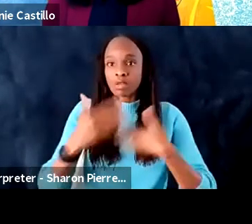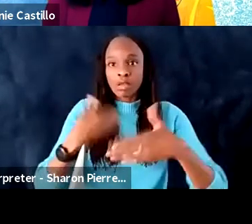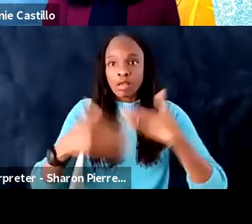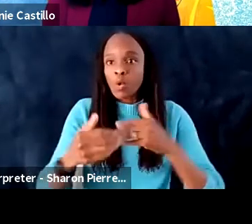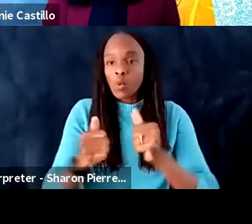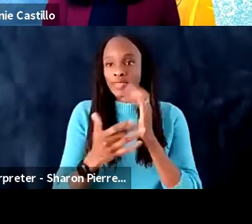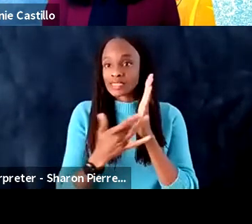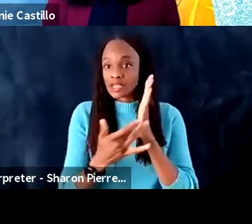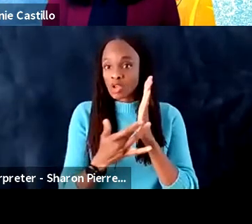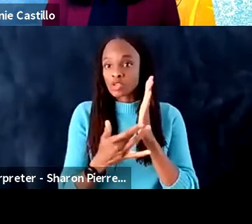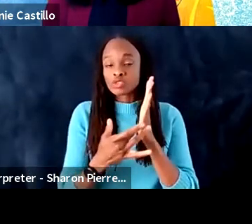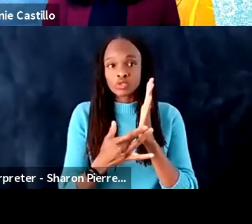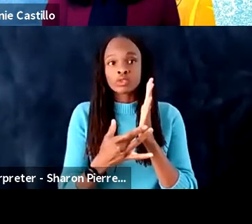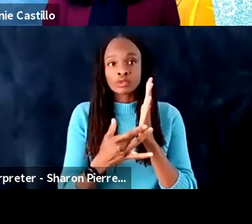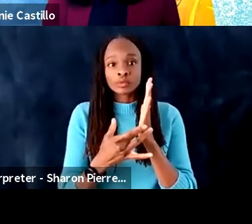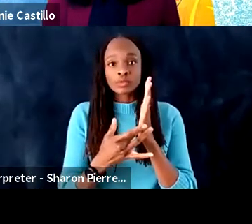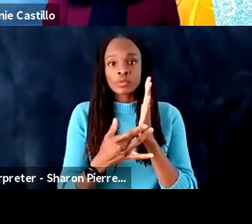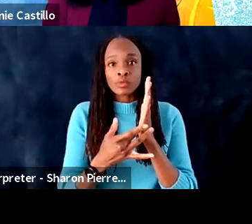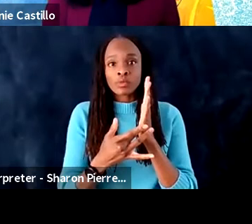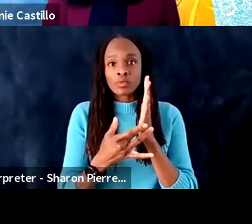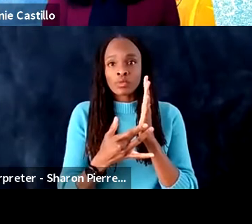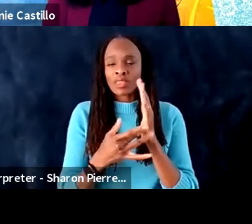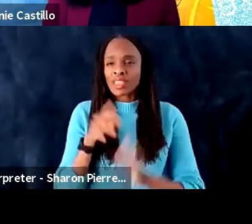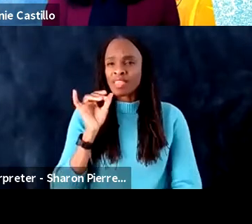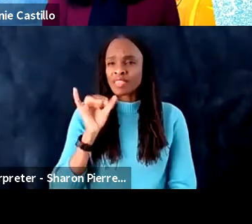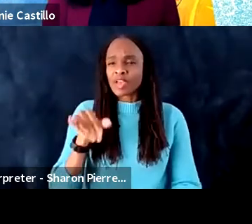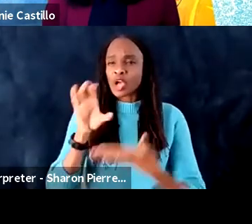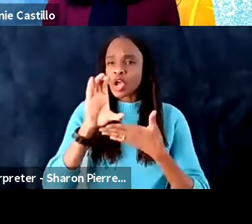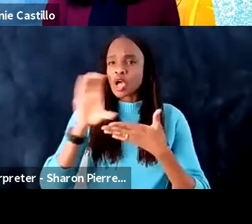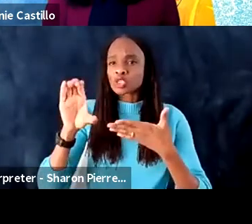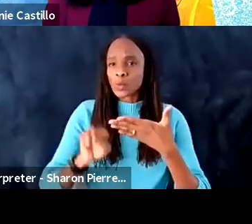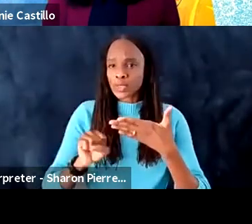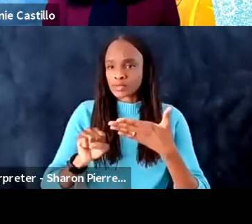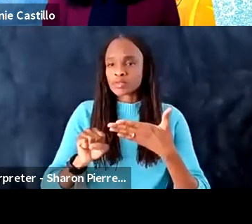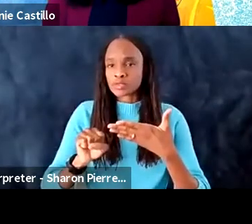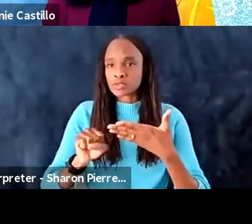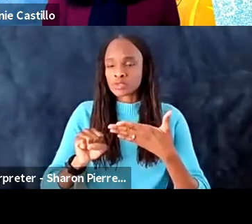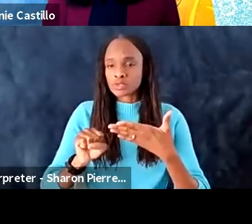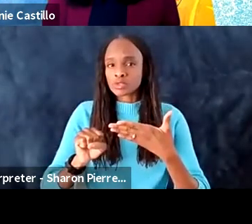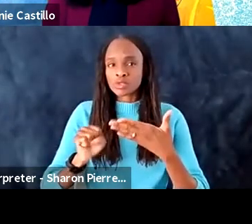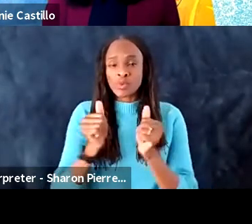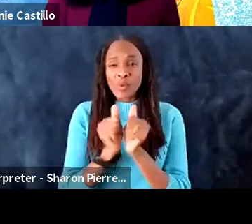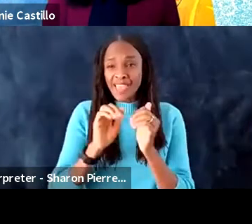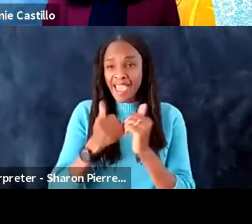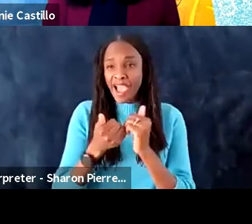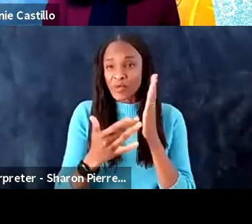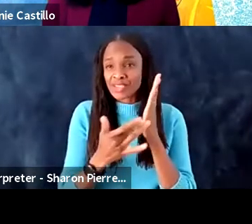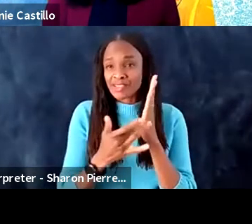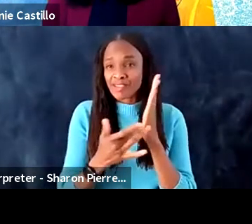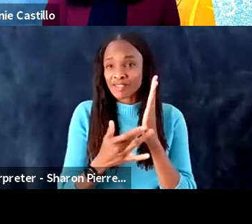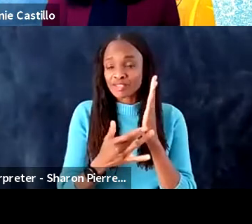of technology and the consequence of how technology